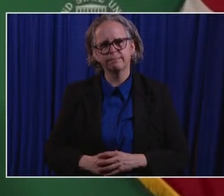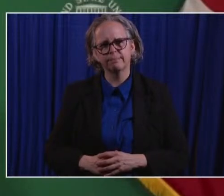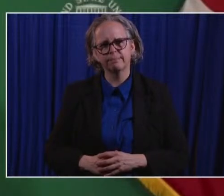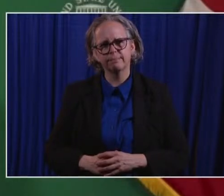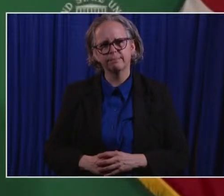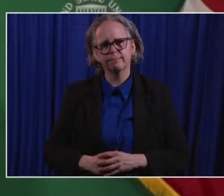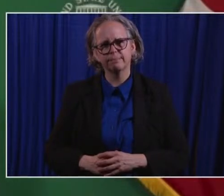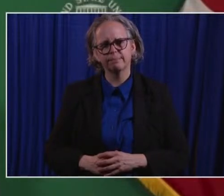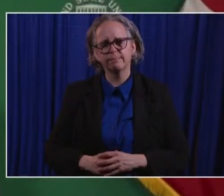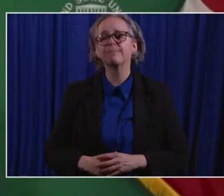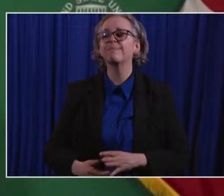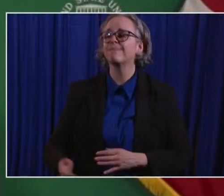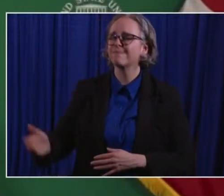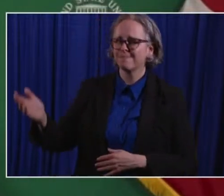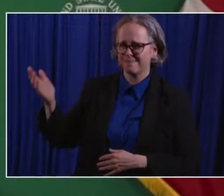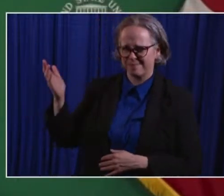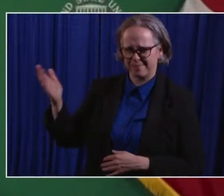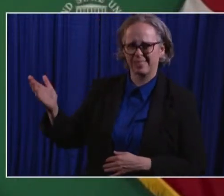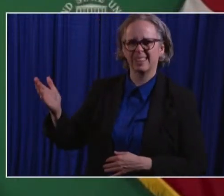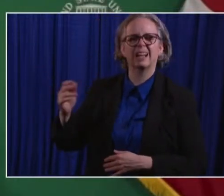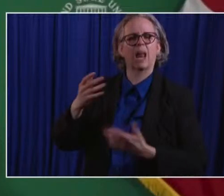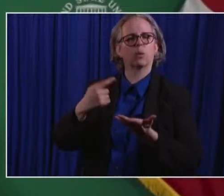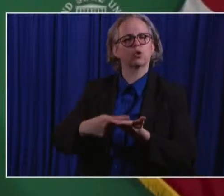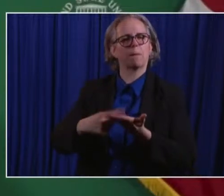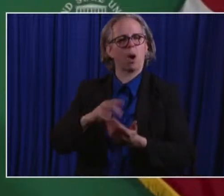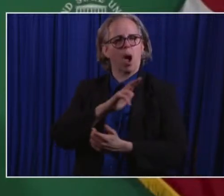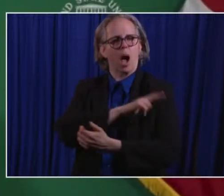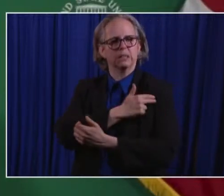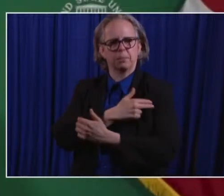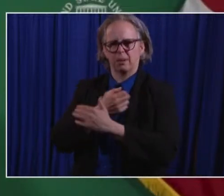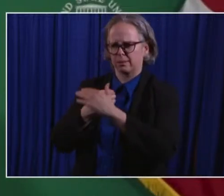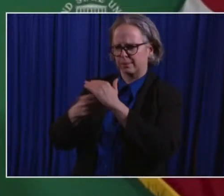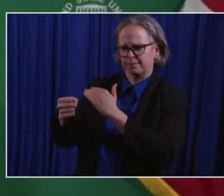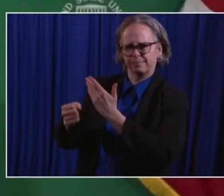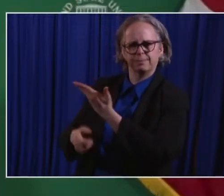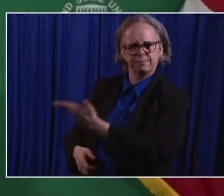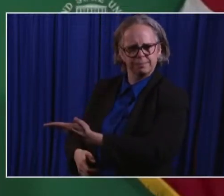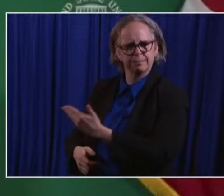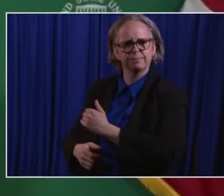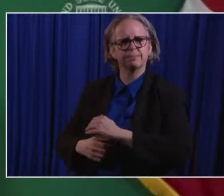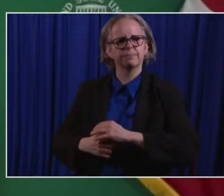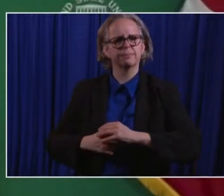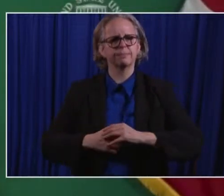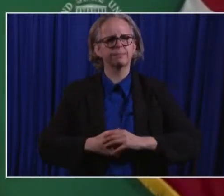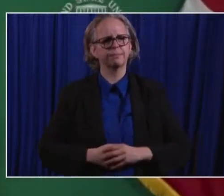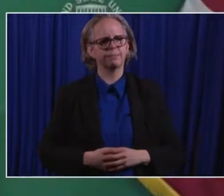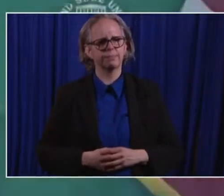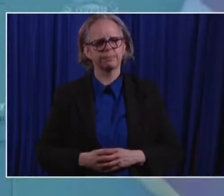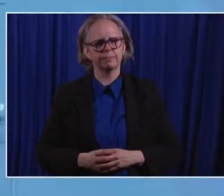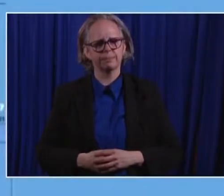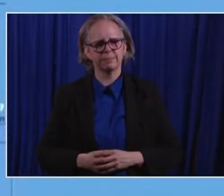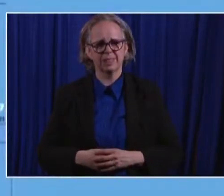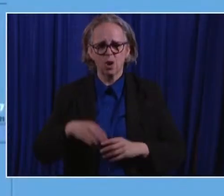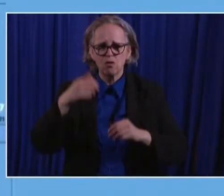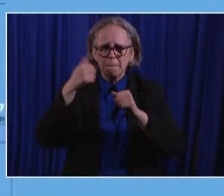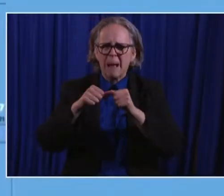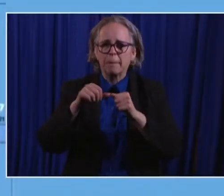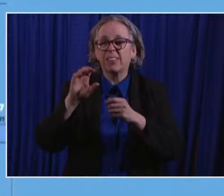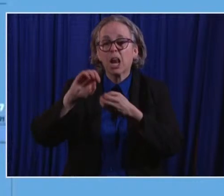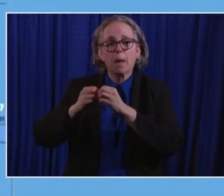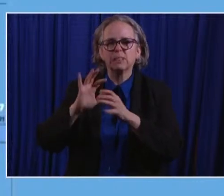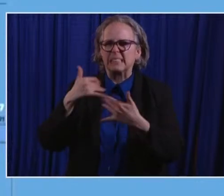And our hospitalizations, again, I'll get an idea of where we are. Hospitalizations, of course, are a lagging indicator.